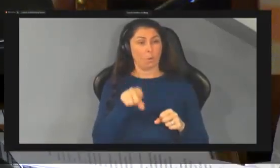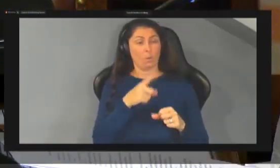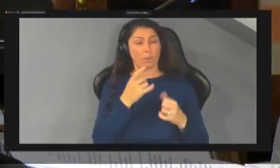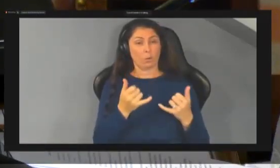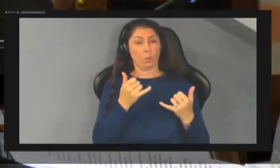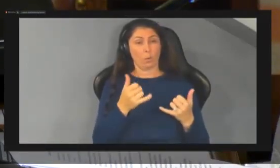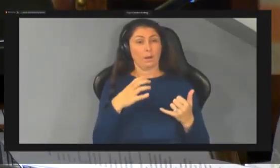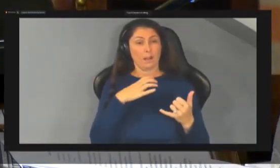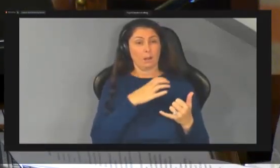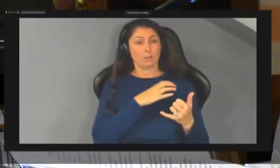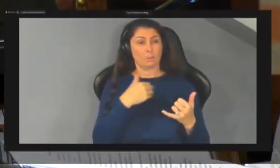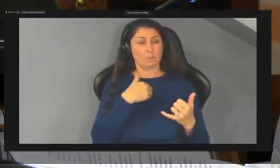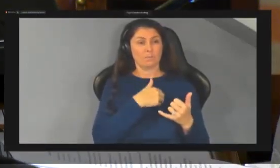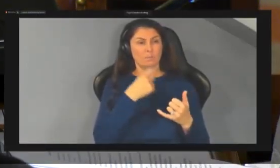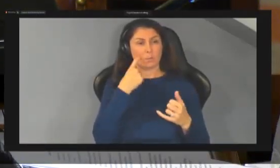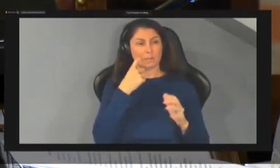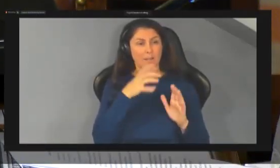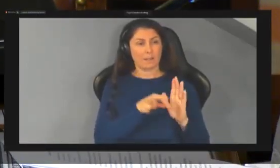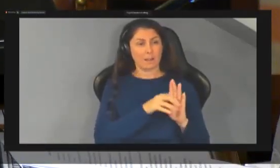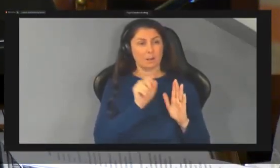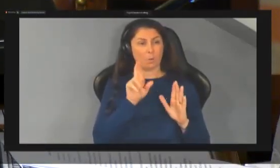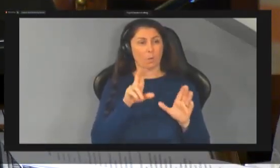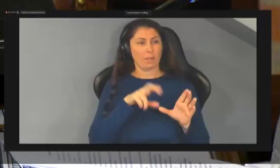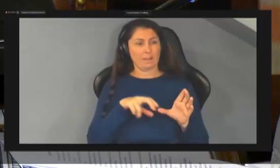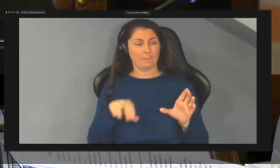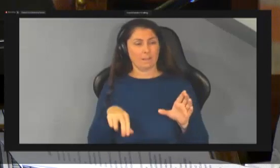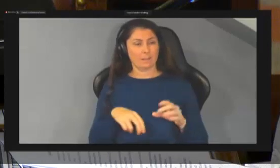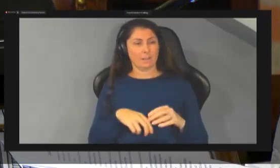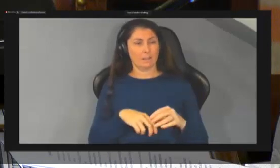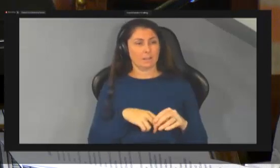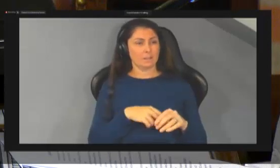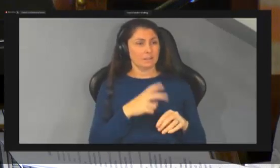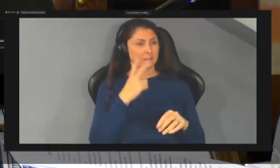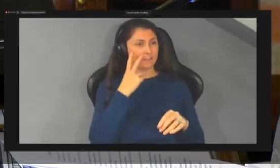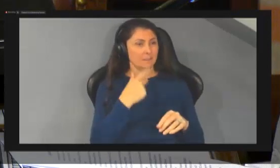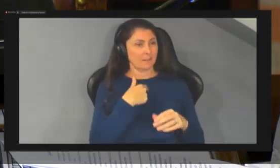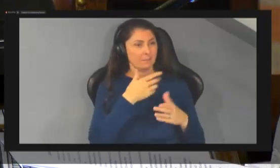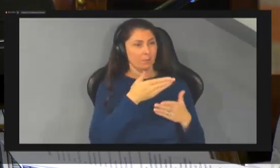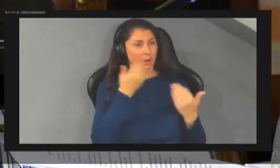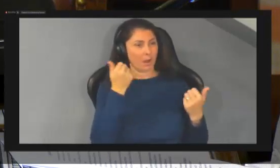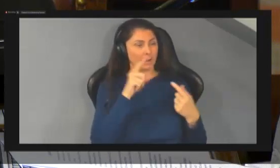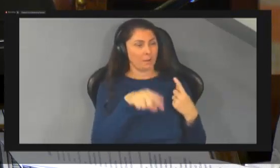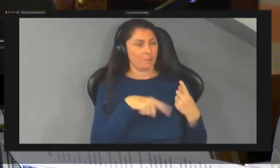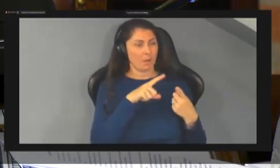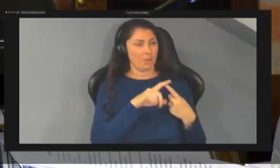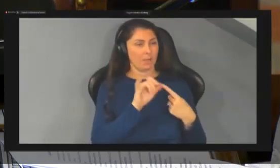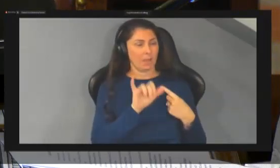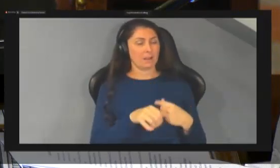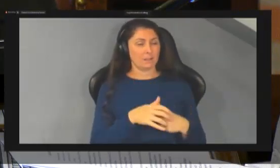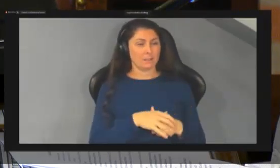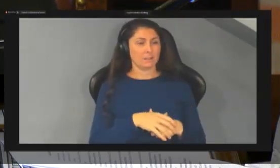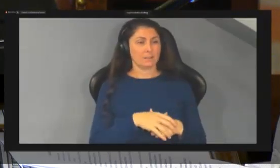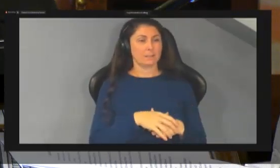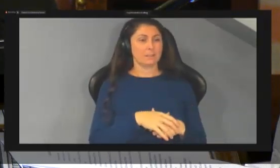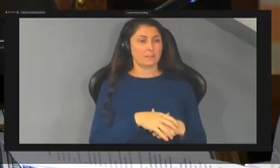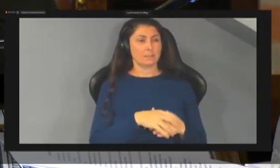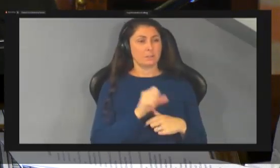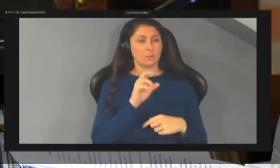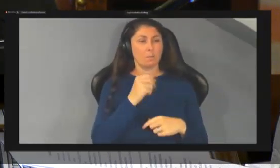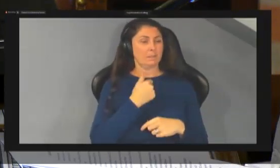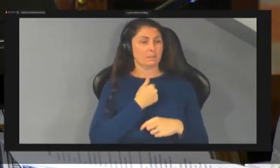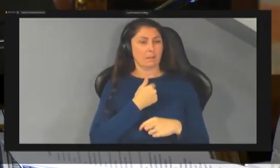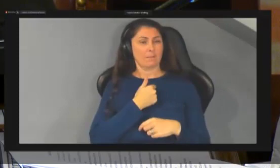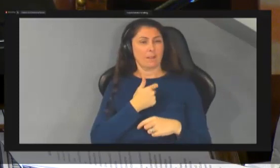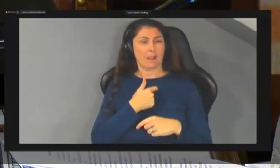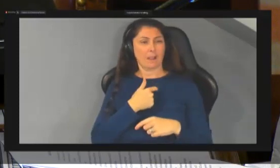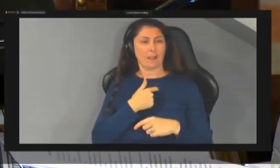were recently elected or leaving. Oh, see, I forgot about that. Can vote for that. Part. And so myself, I can't vote. Even though